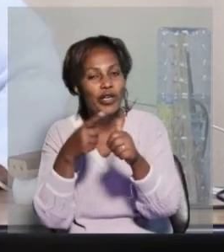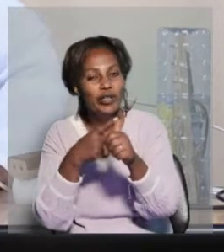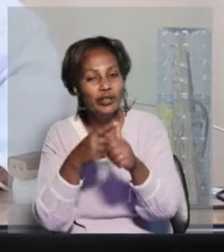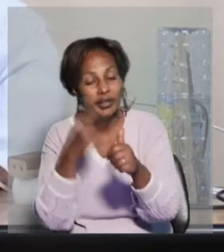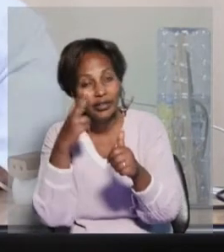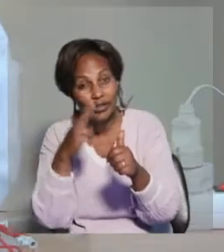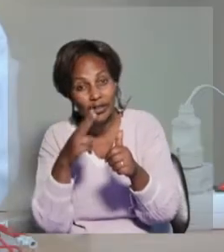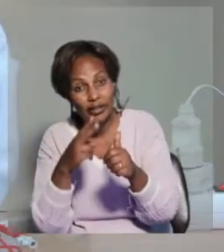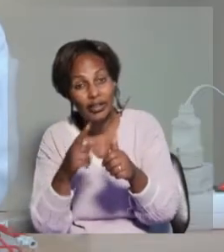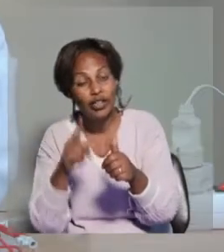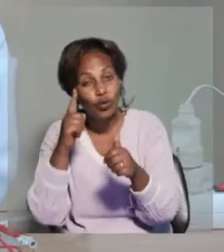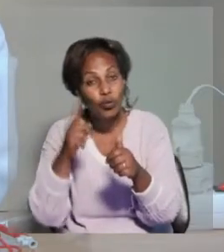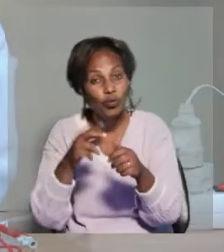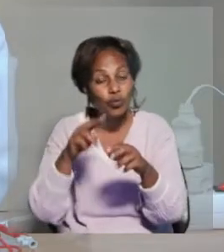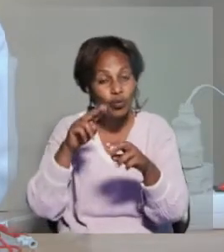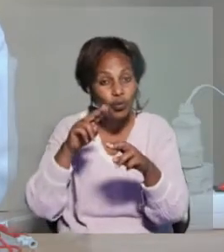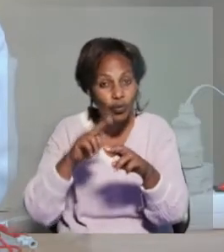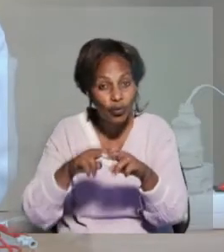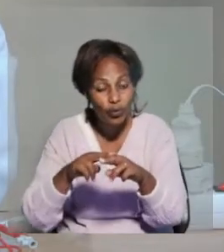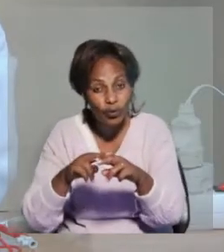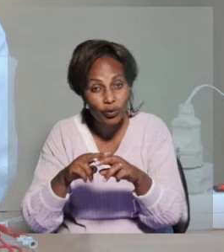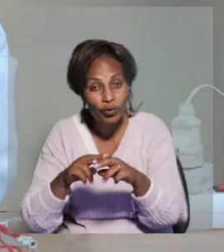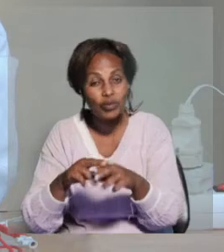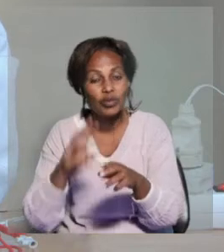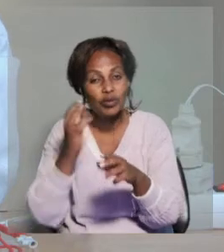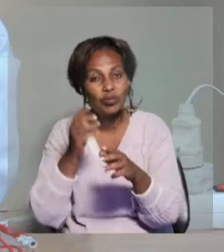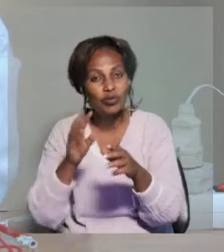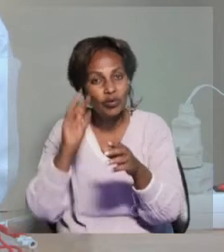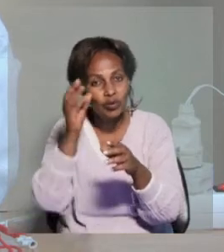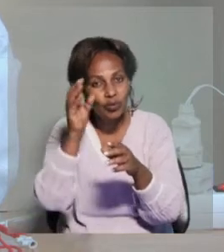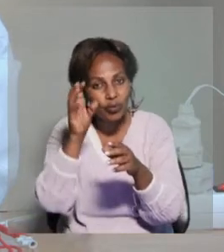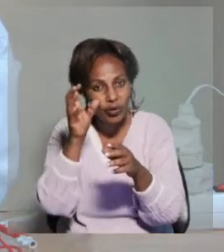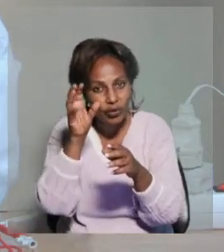I will put bulb one into the lamp holder.